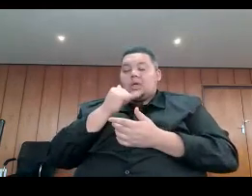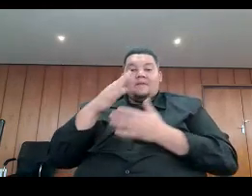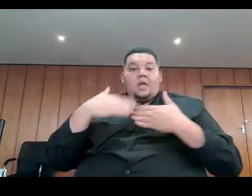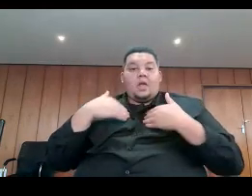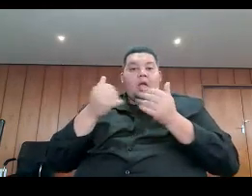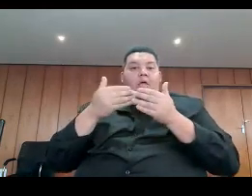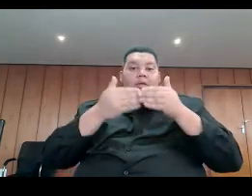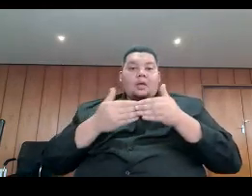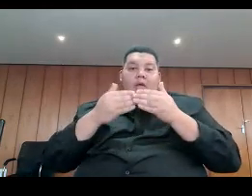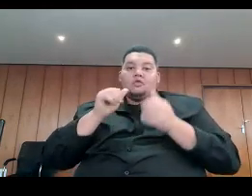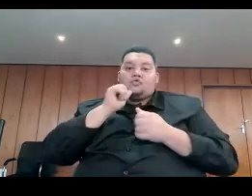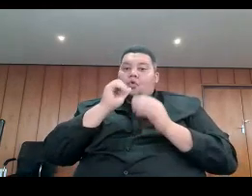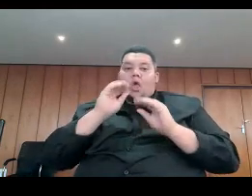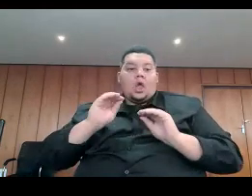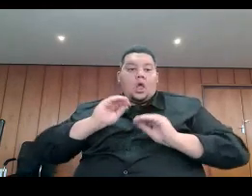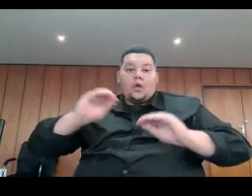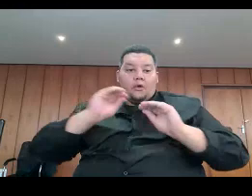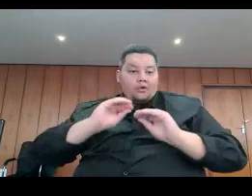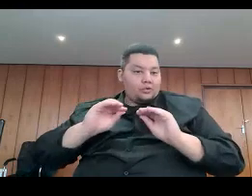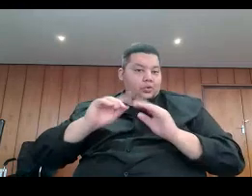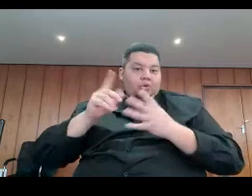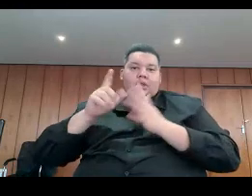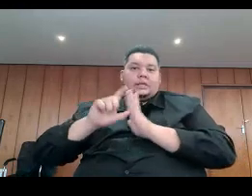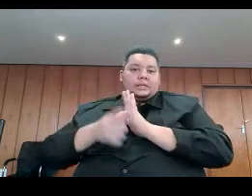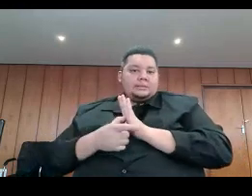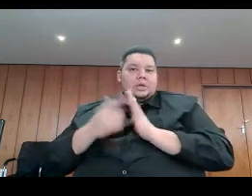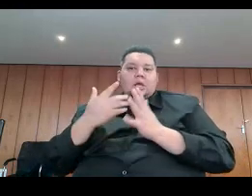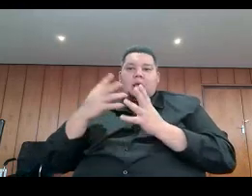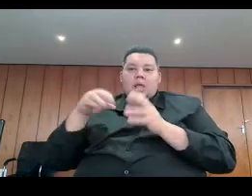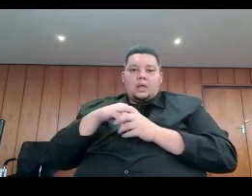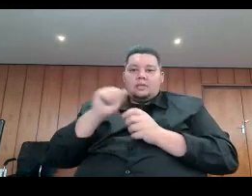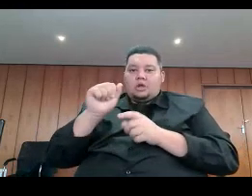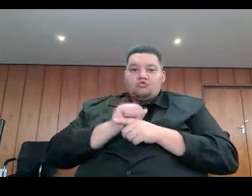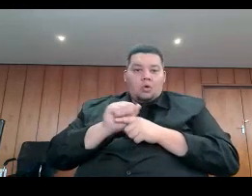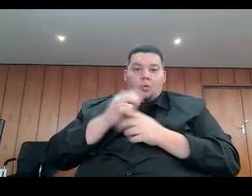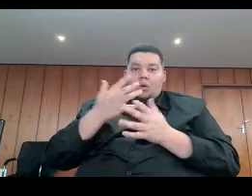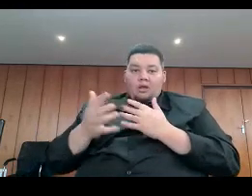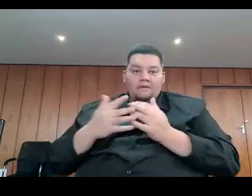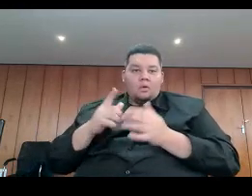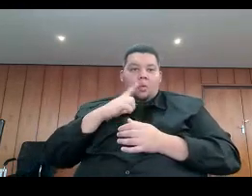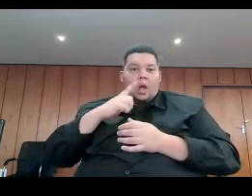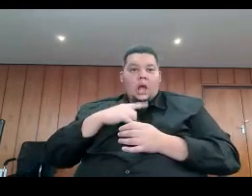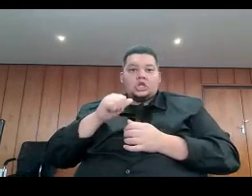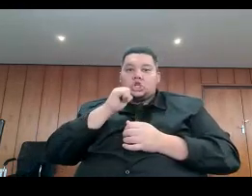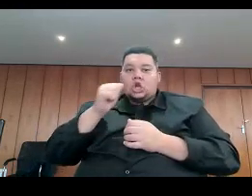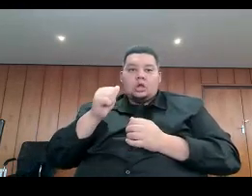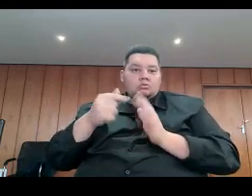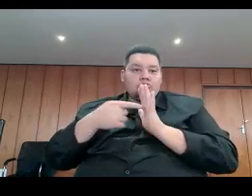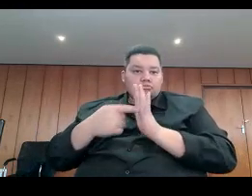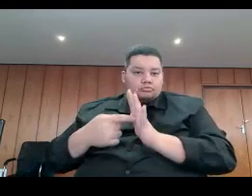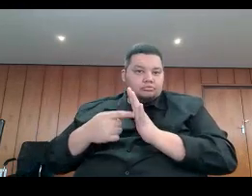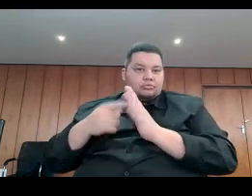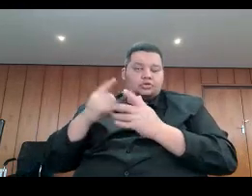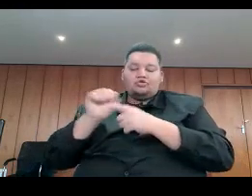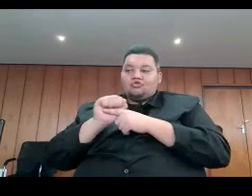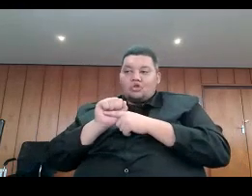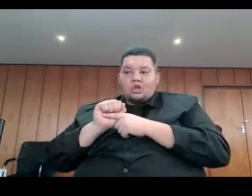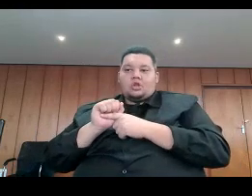be educated about disability neither in their training, because it's not established yet in their original training, nor